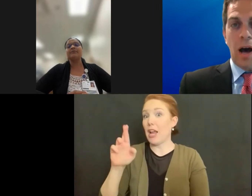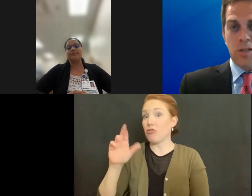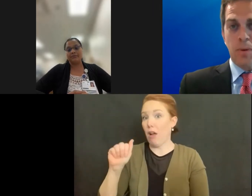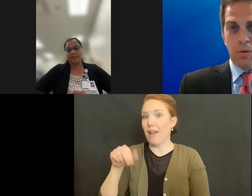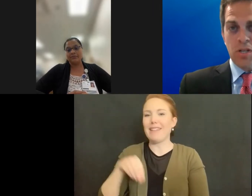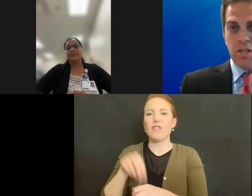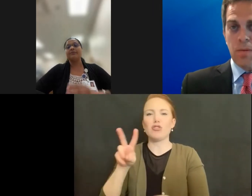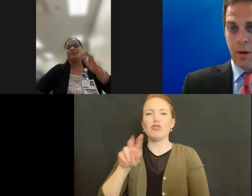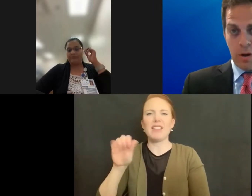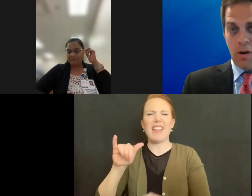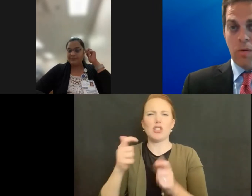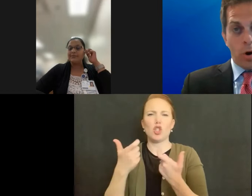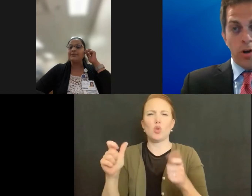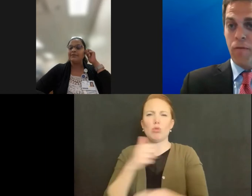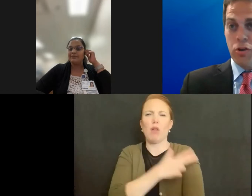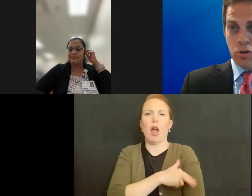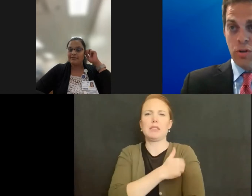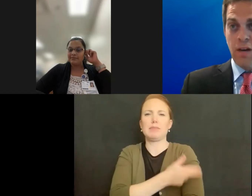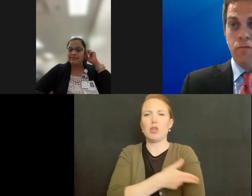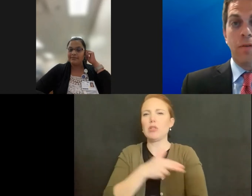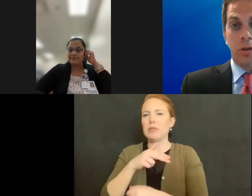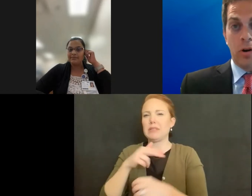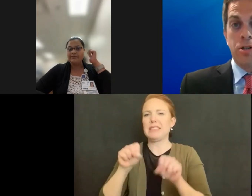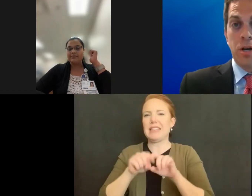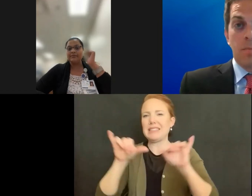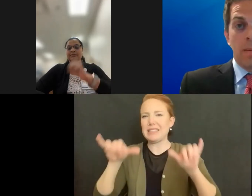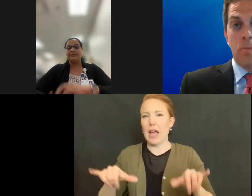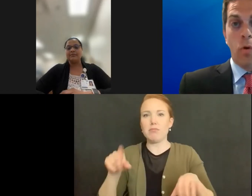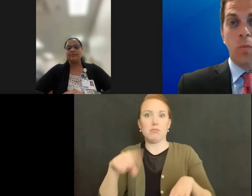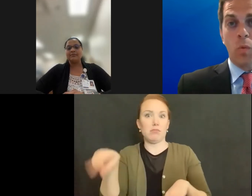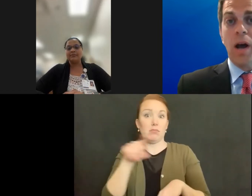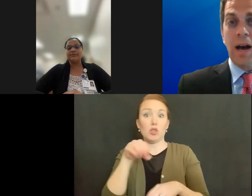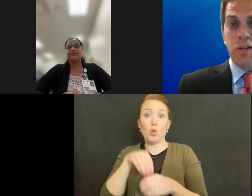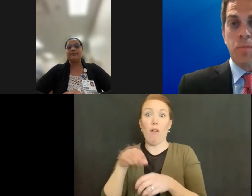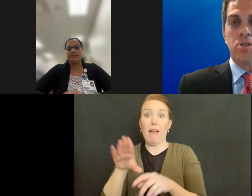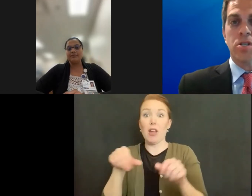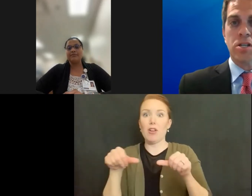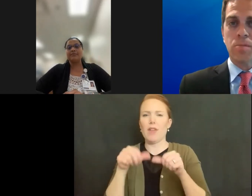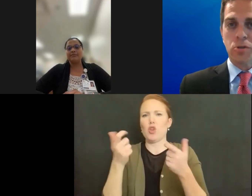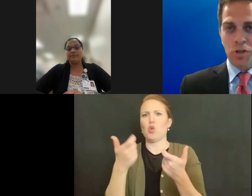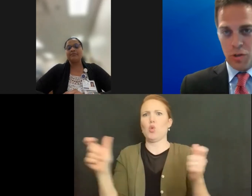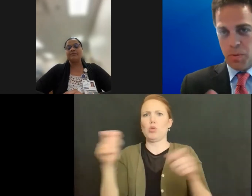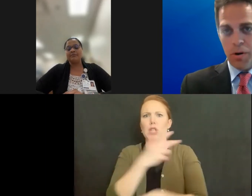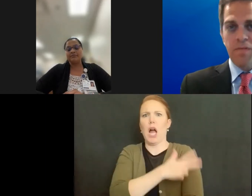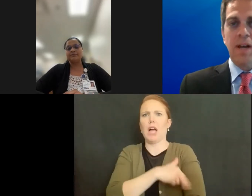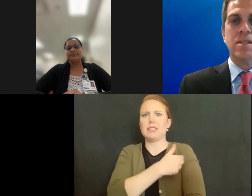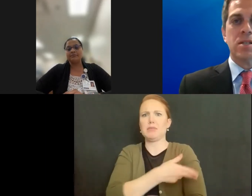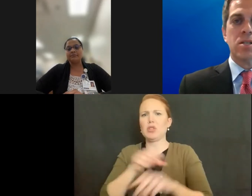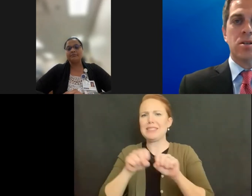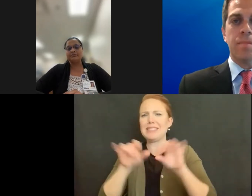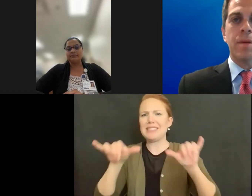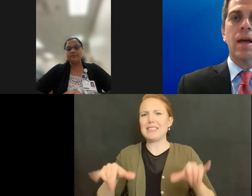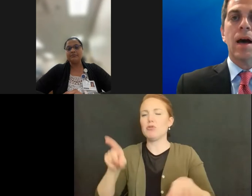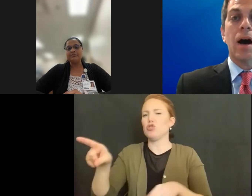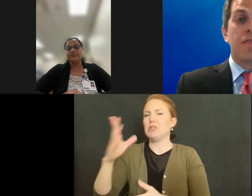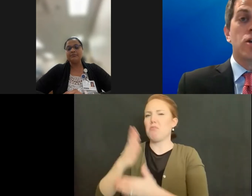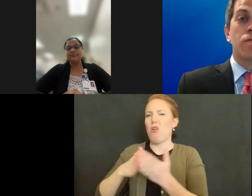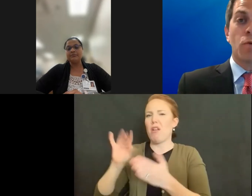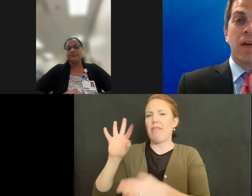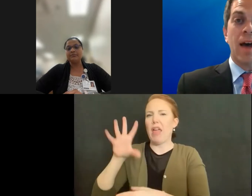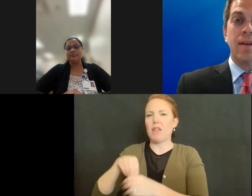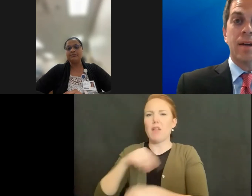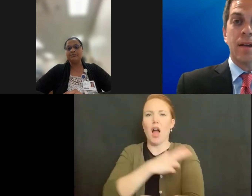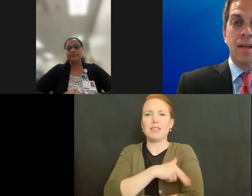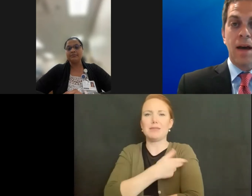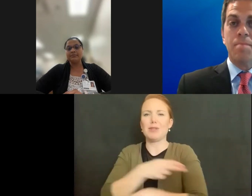large hospital system. Like wherever you live, you have a large, maybe more than one hospital system. So she's part of that system. Thank